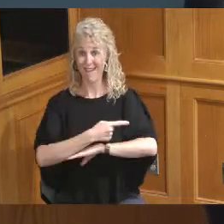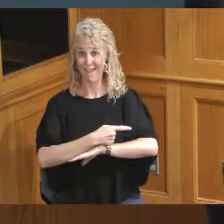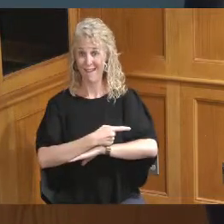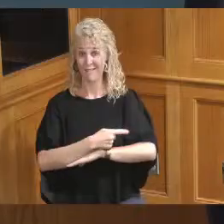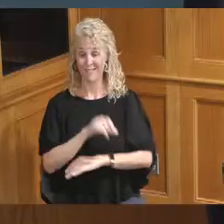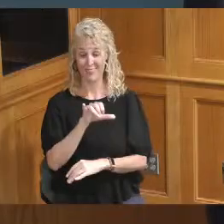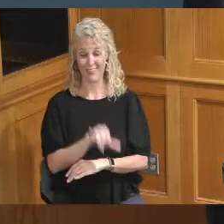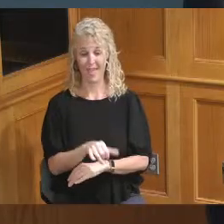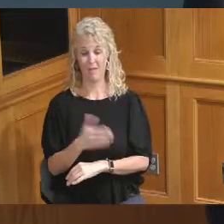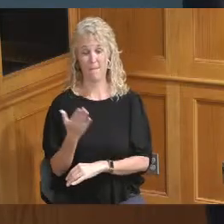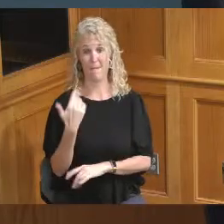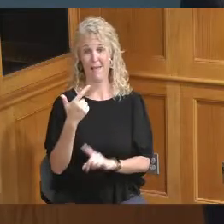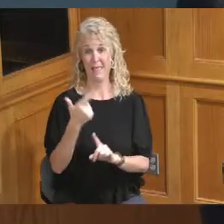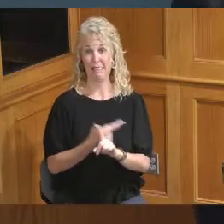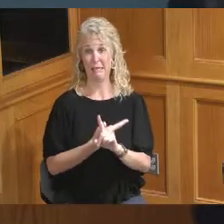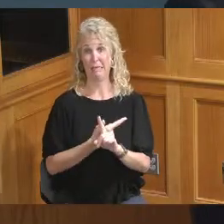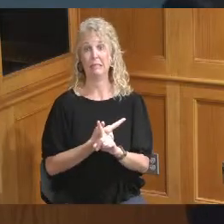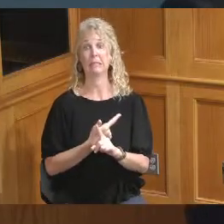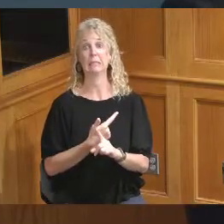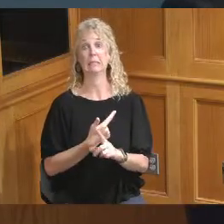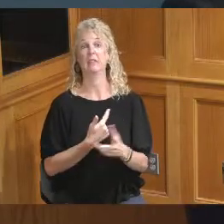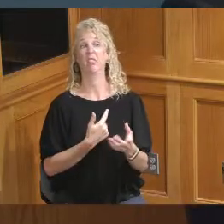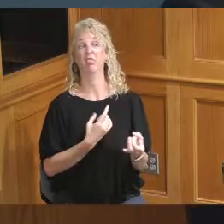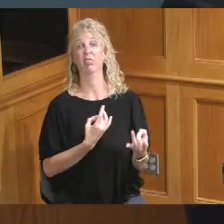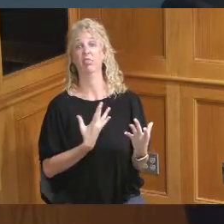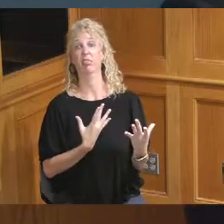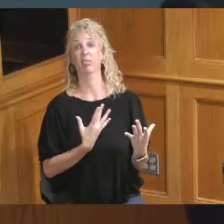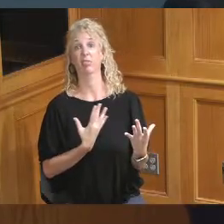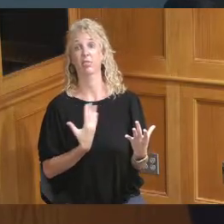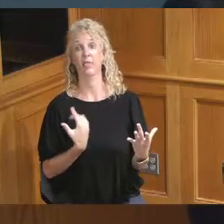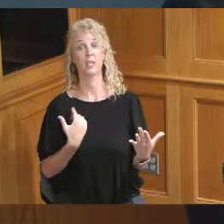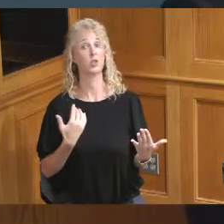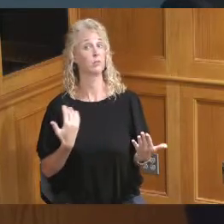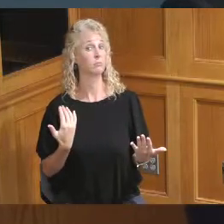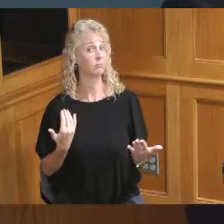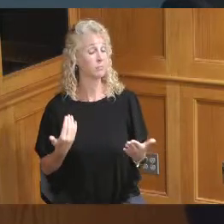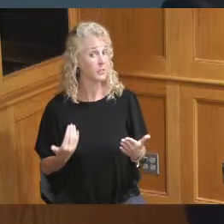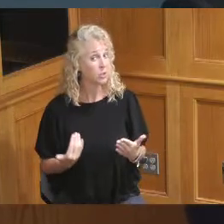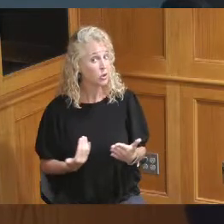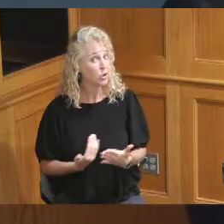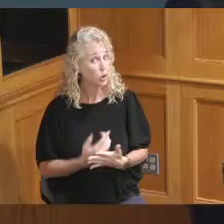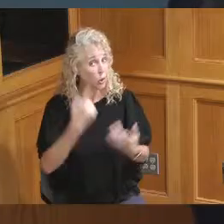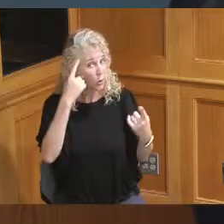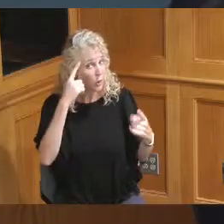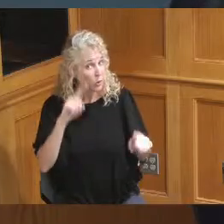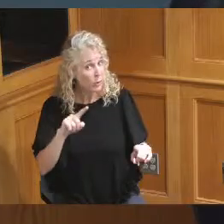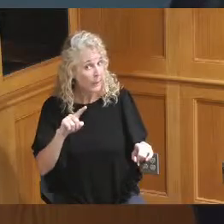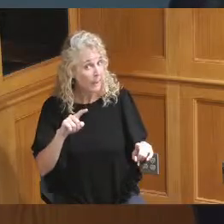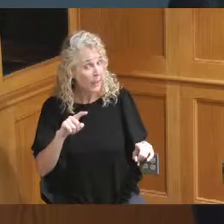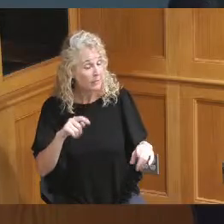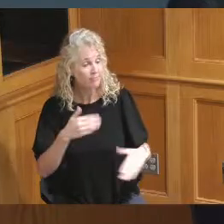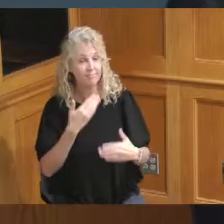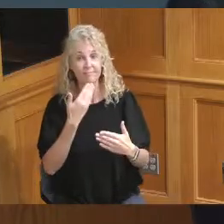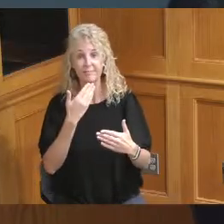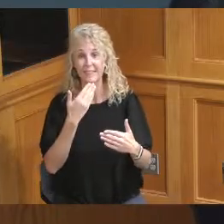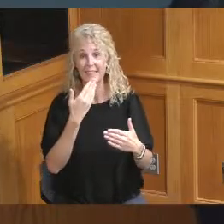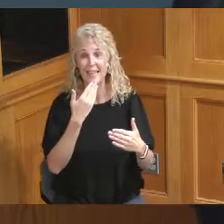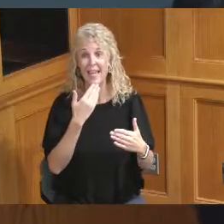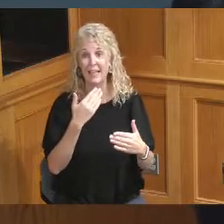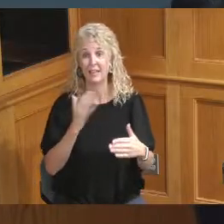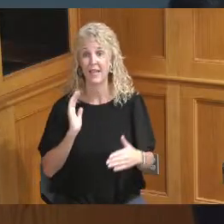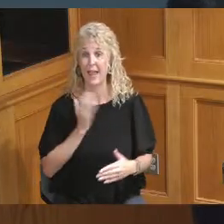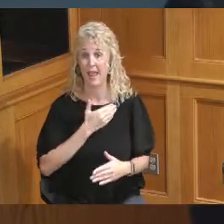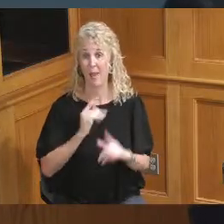time, and we have agreed with the Bengals on new terms for a new lease. I too want to thank the team.